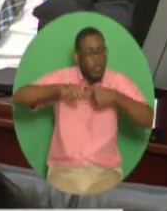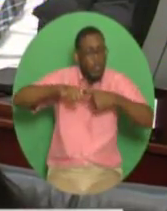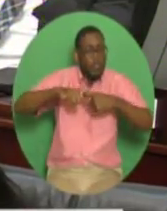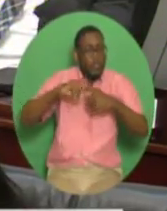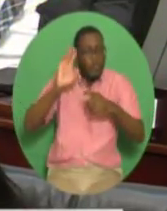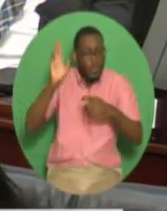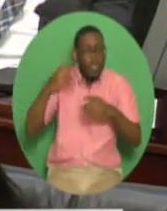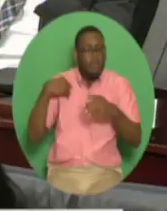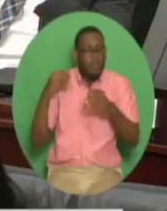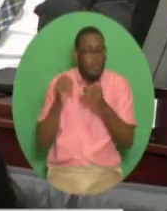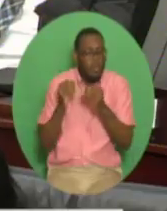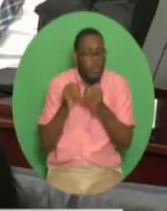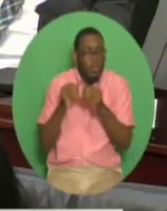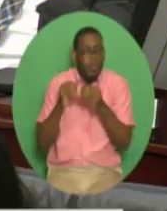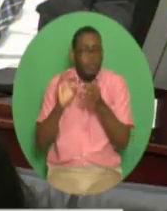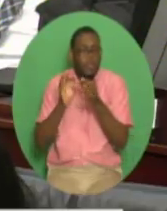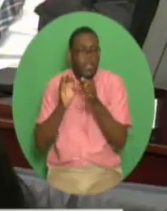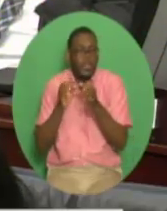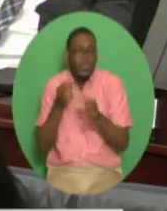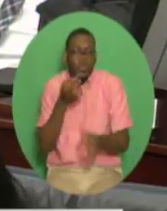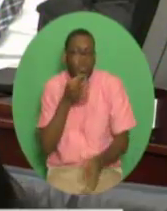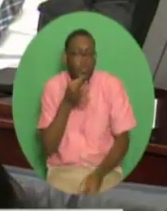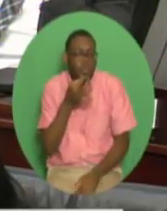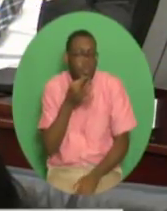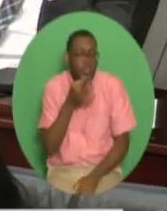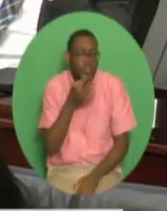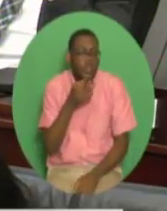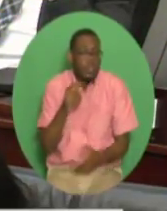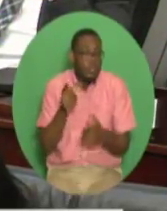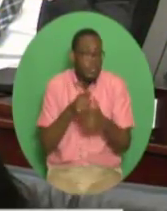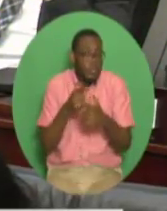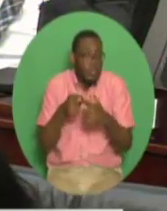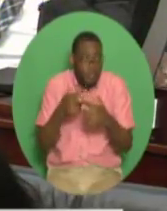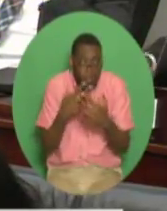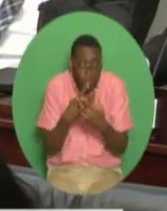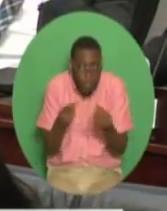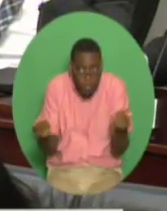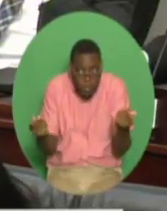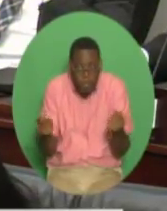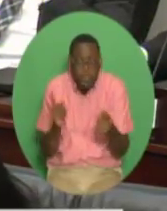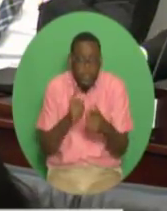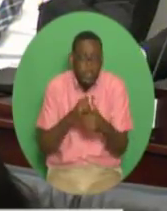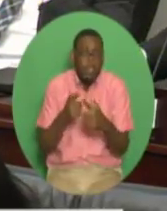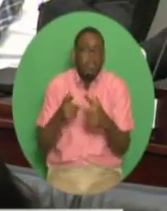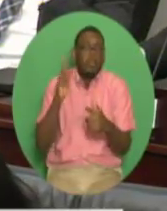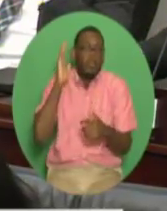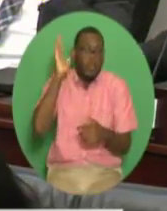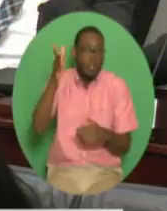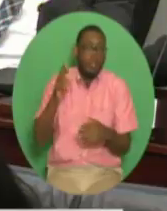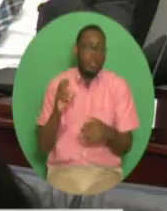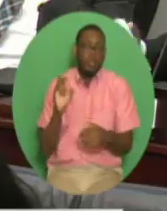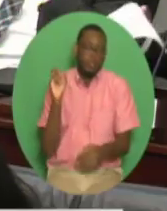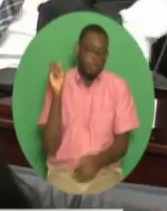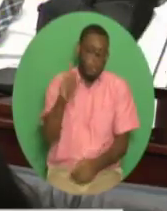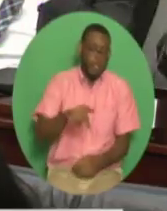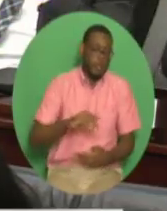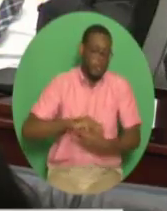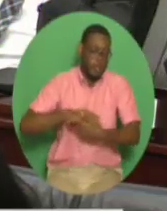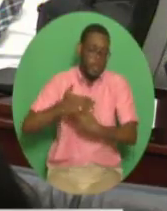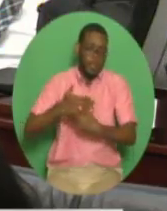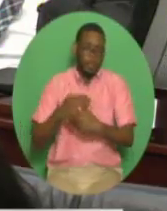and as soon as that issue has been rectified, we'll be in a position to have the laptops distributed to